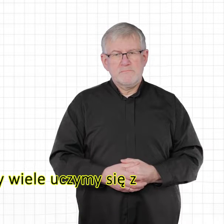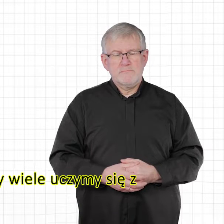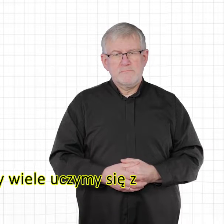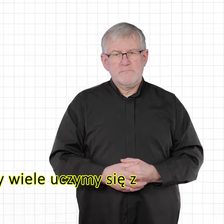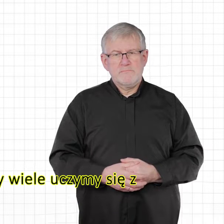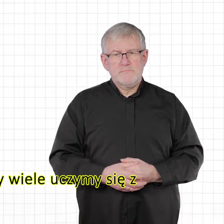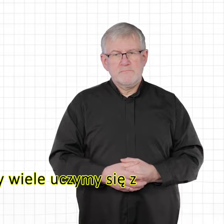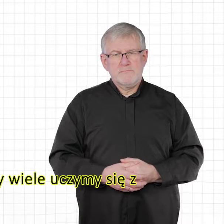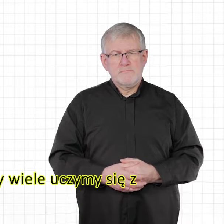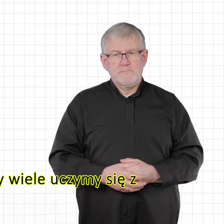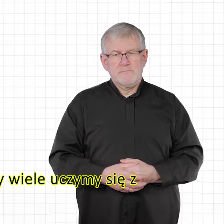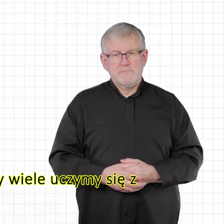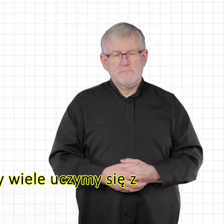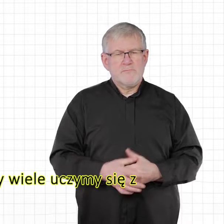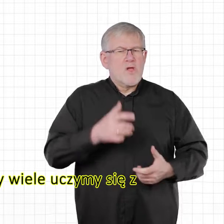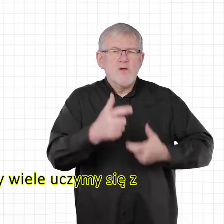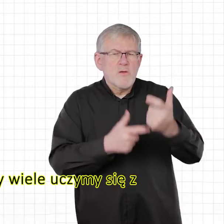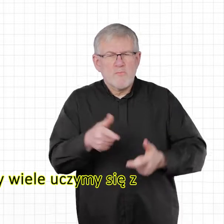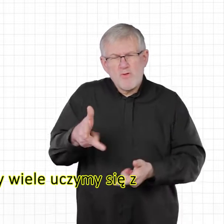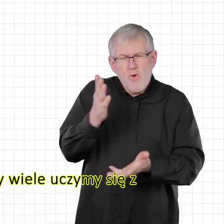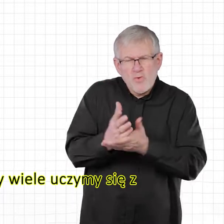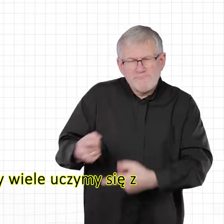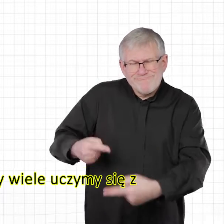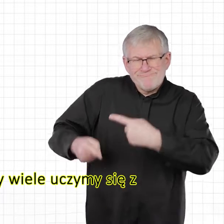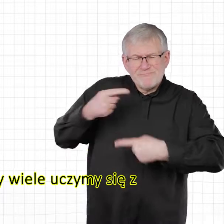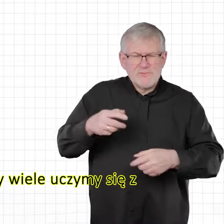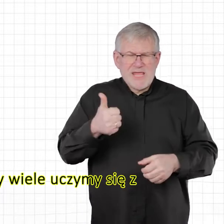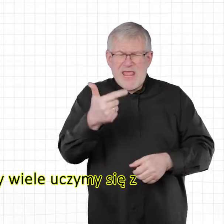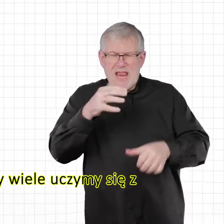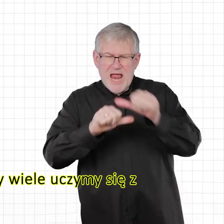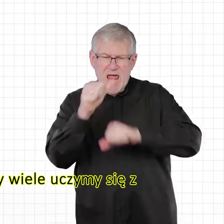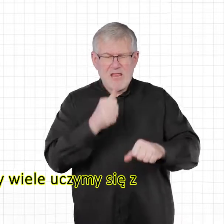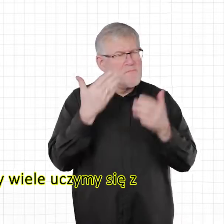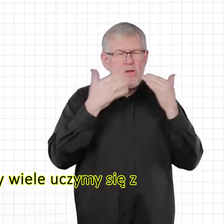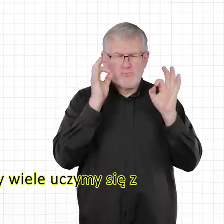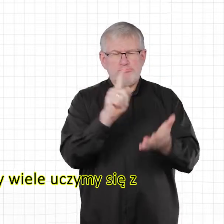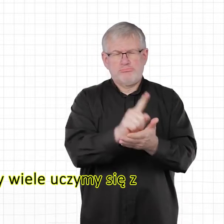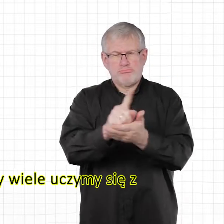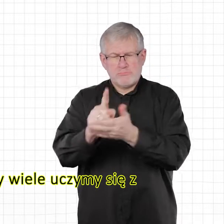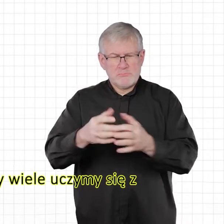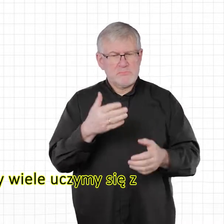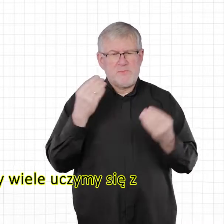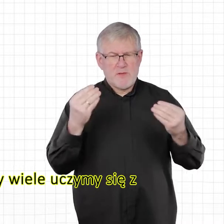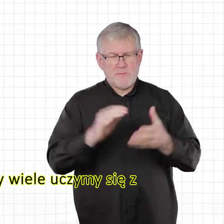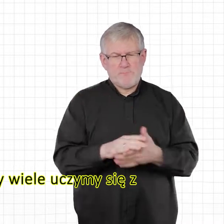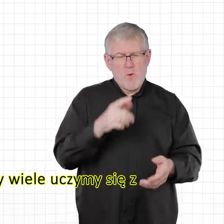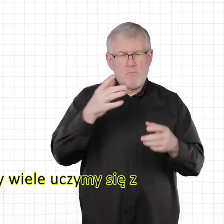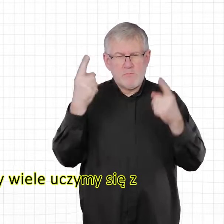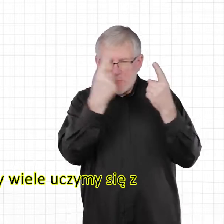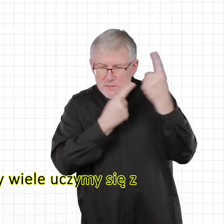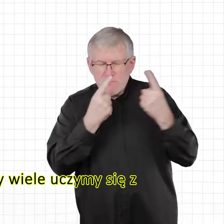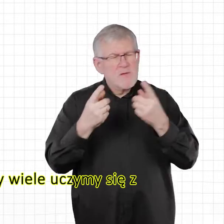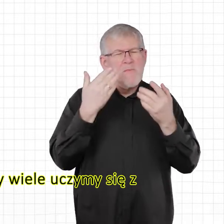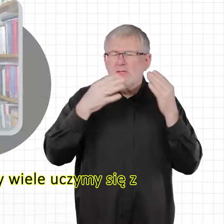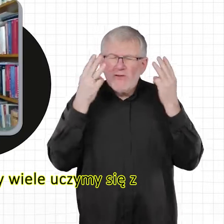assure you that it's always an exchange, because we always all learn from these cooperations, these